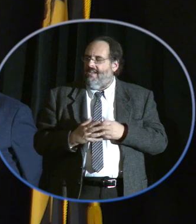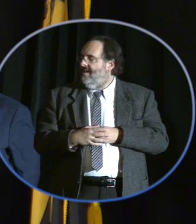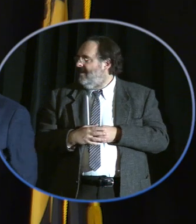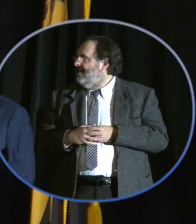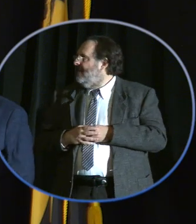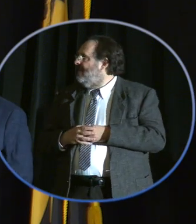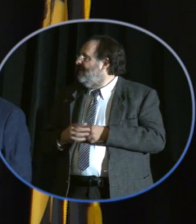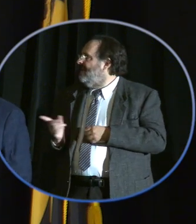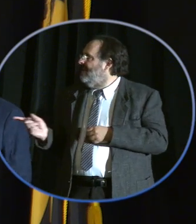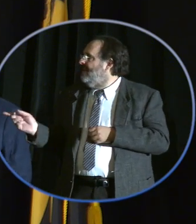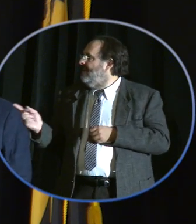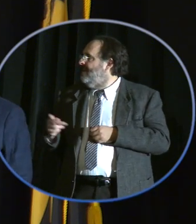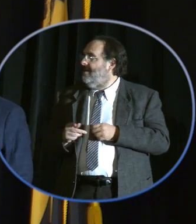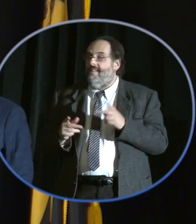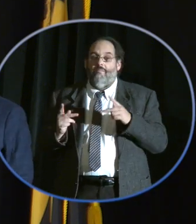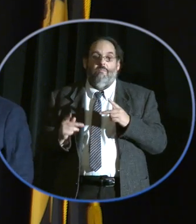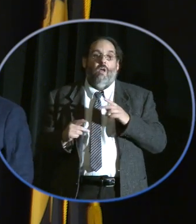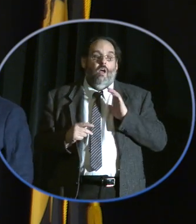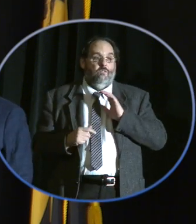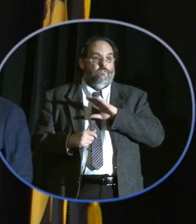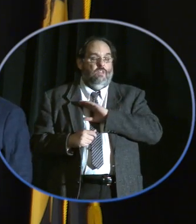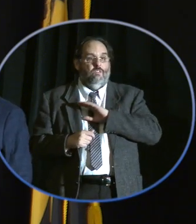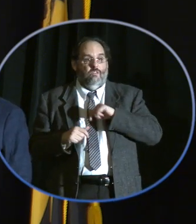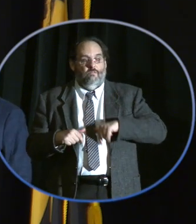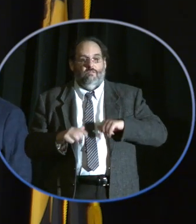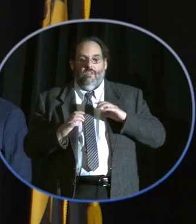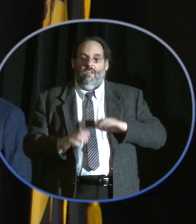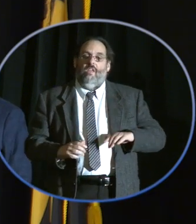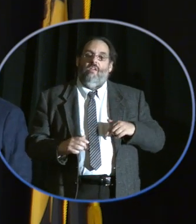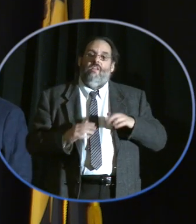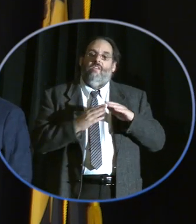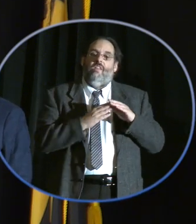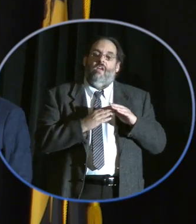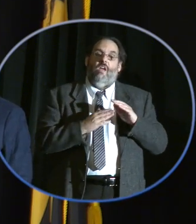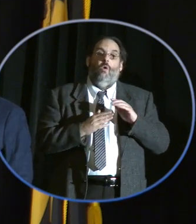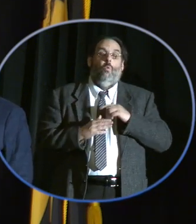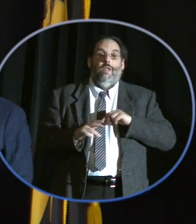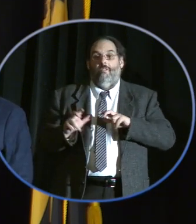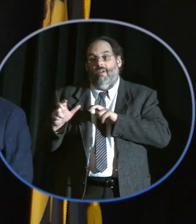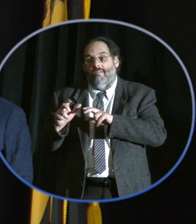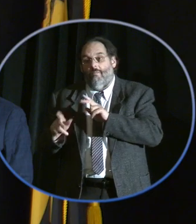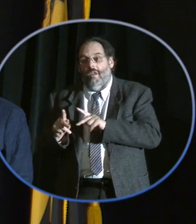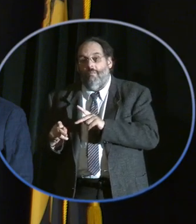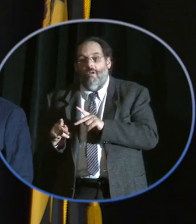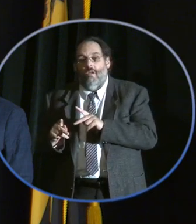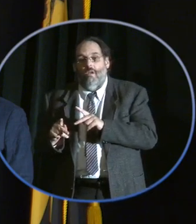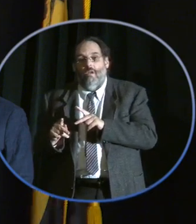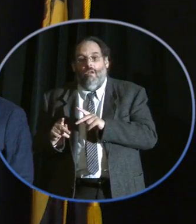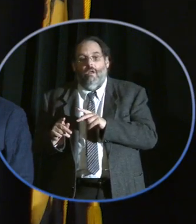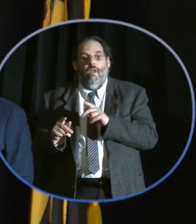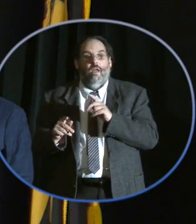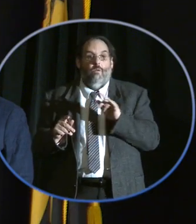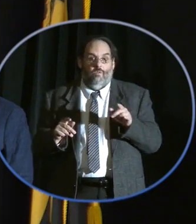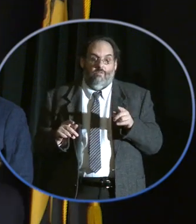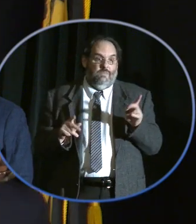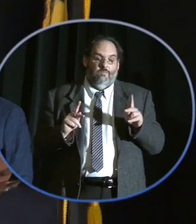These people are serious about children. I don't mess with people that aren't serious about